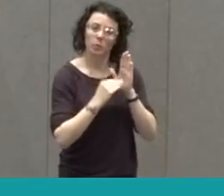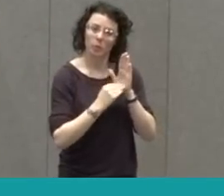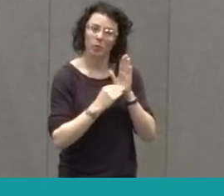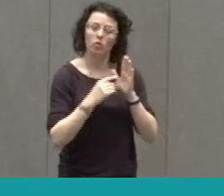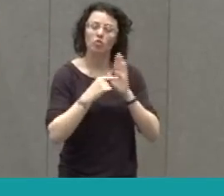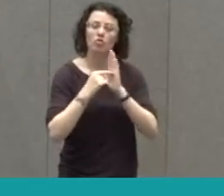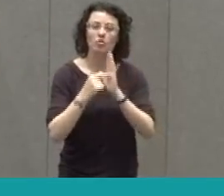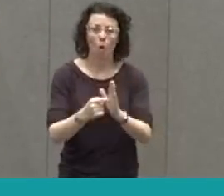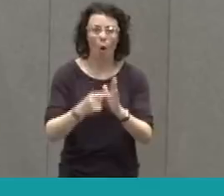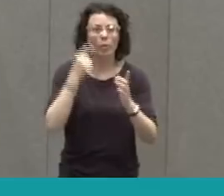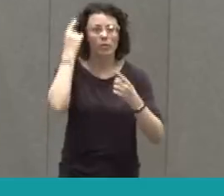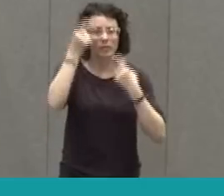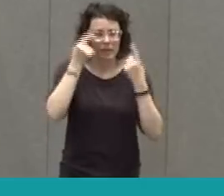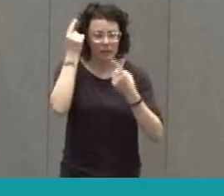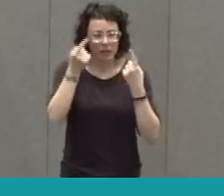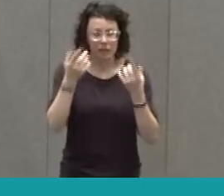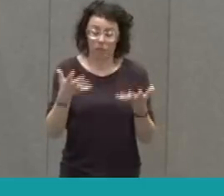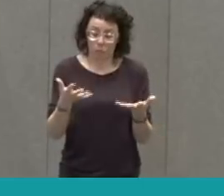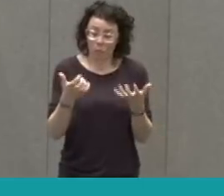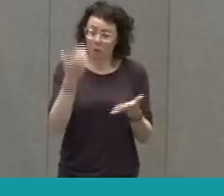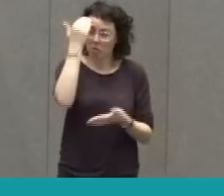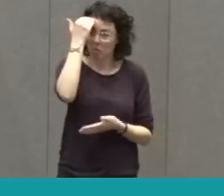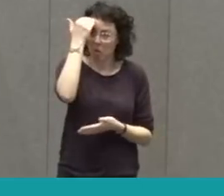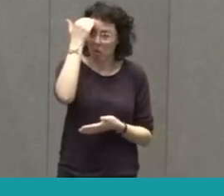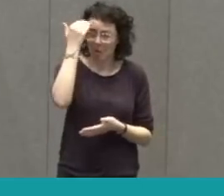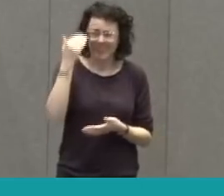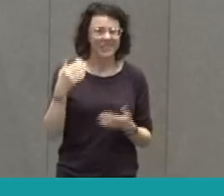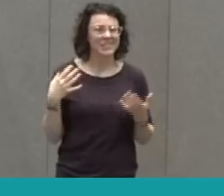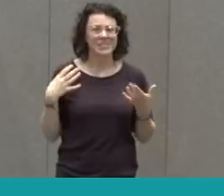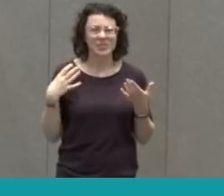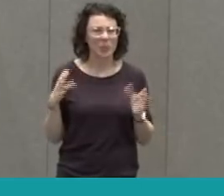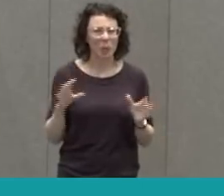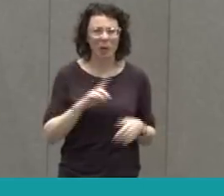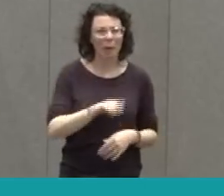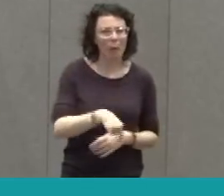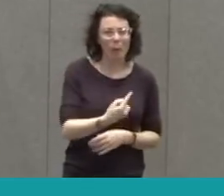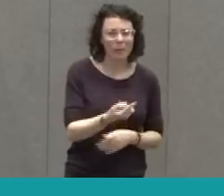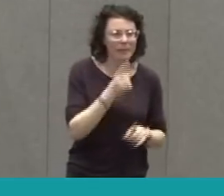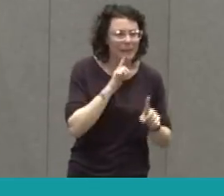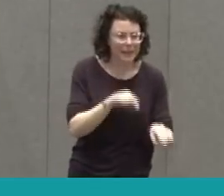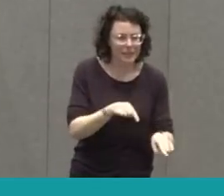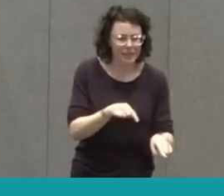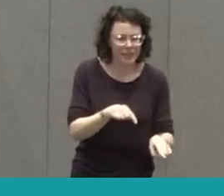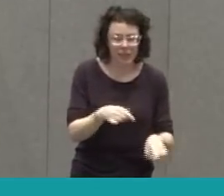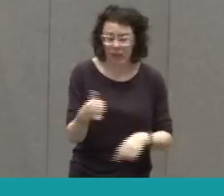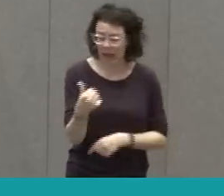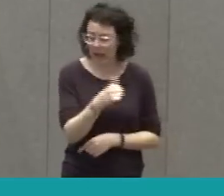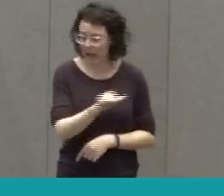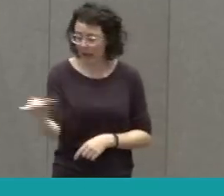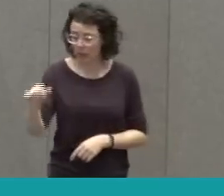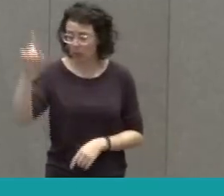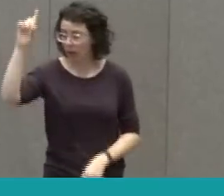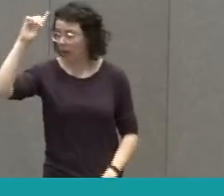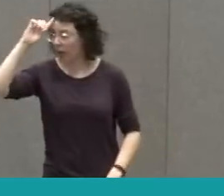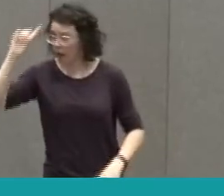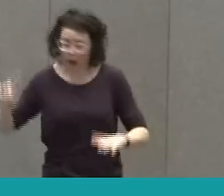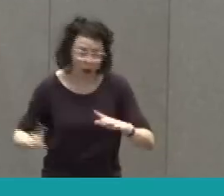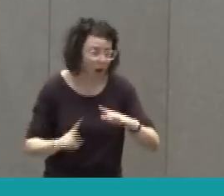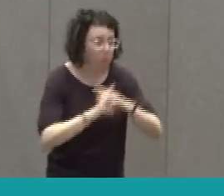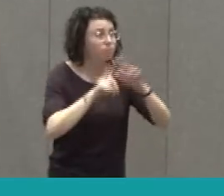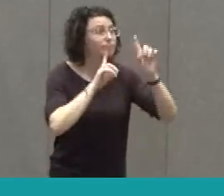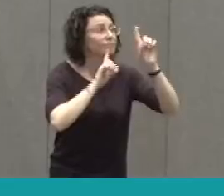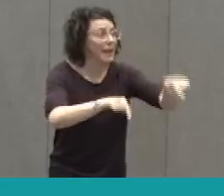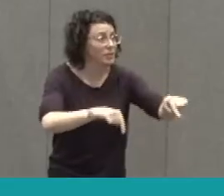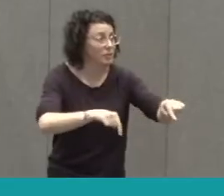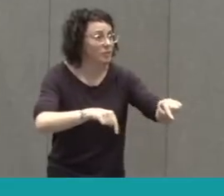thinking. We just don't want to know how you got the answer, because anybody could yell out the answer. But what's most important is how you got